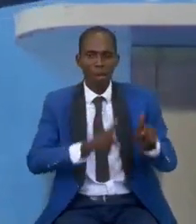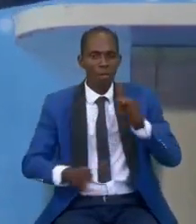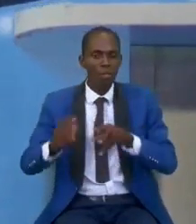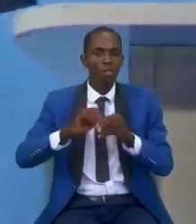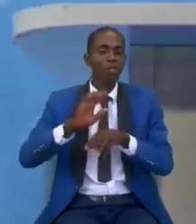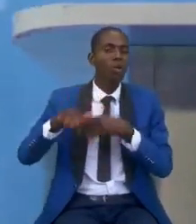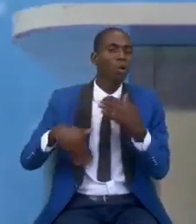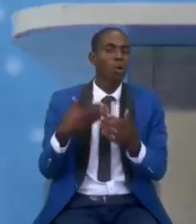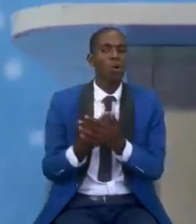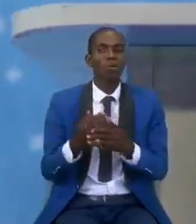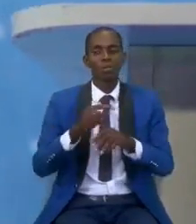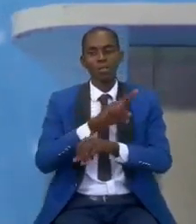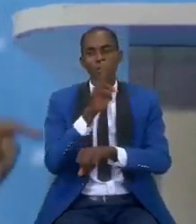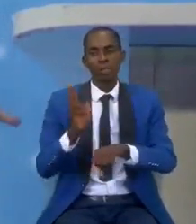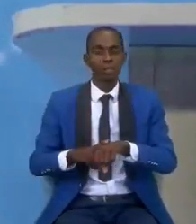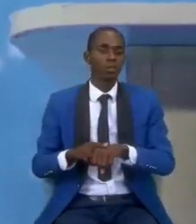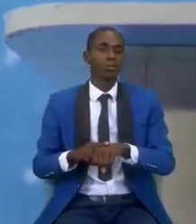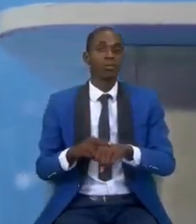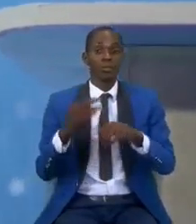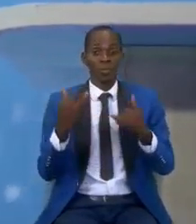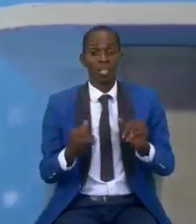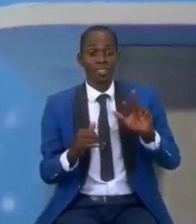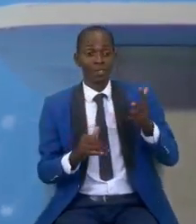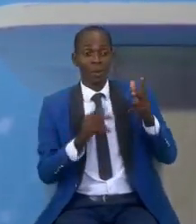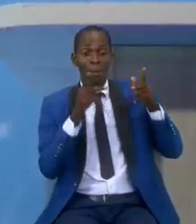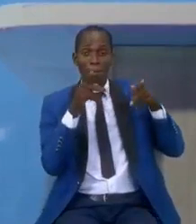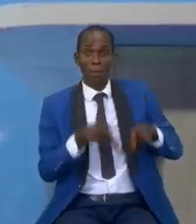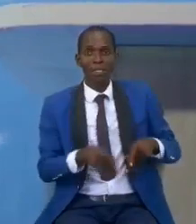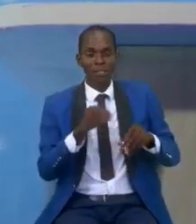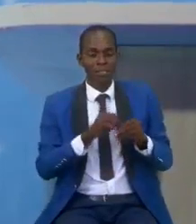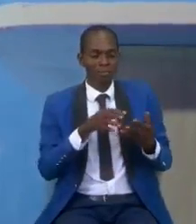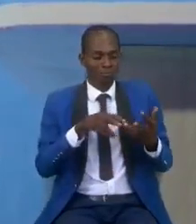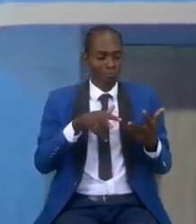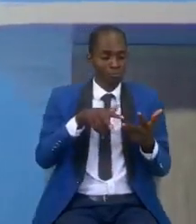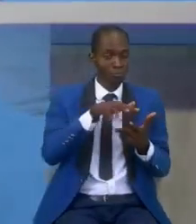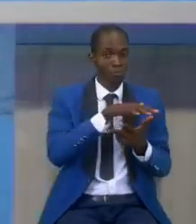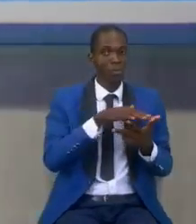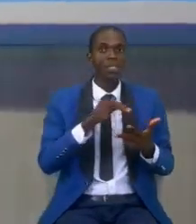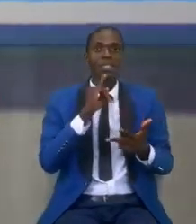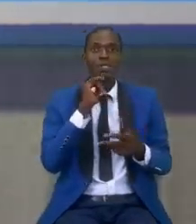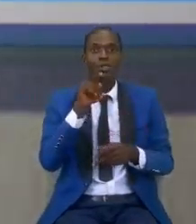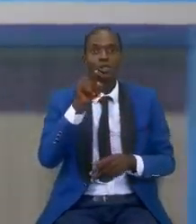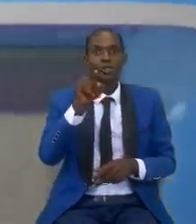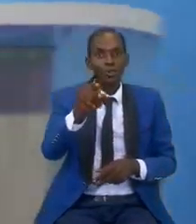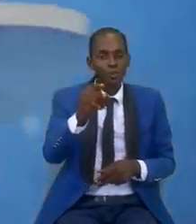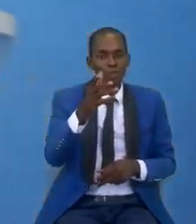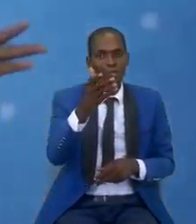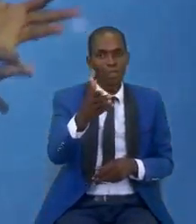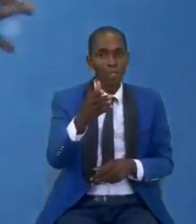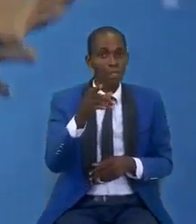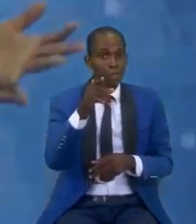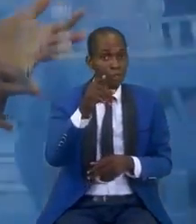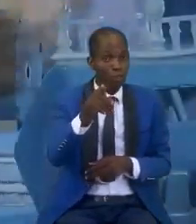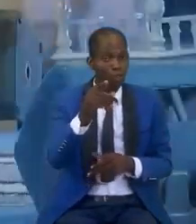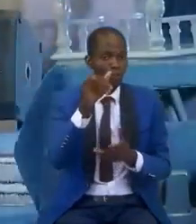this arrangement is you there. He that believeth. Christ has done his part.